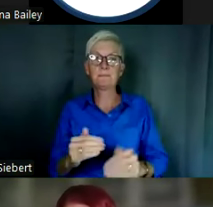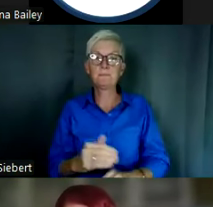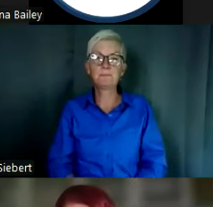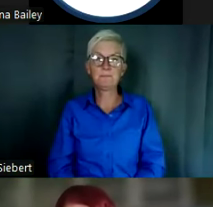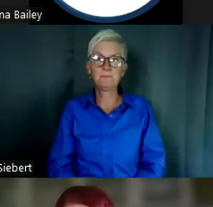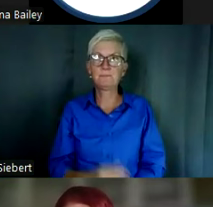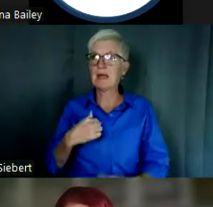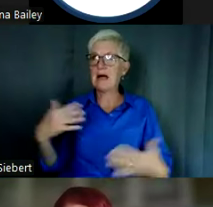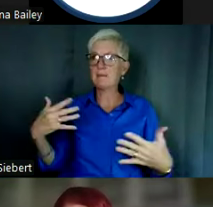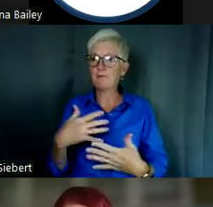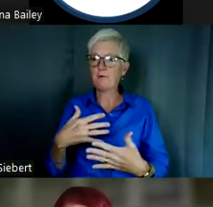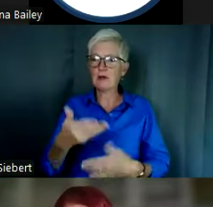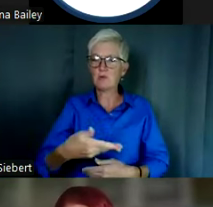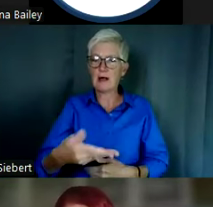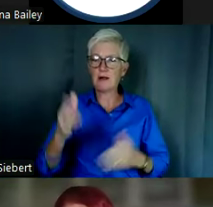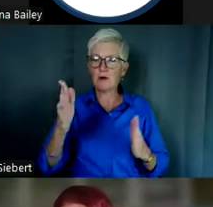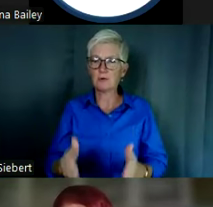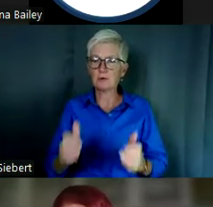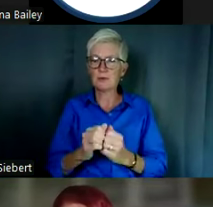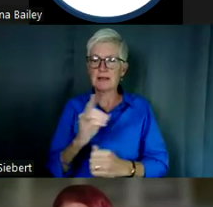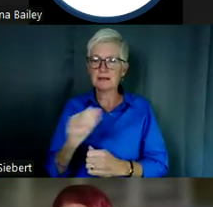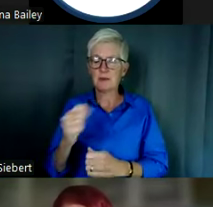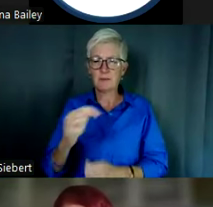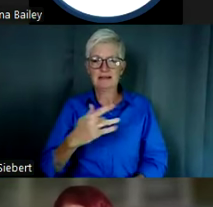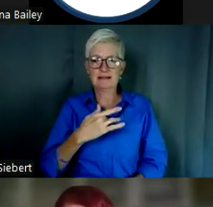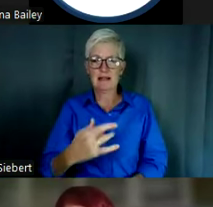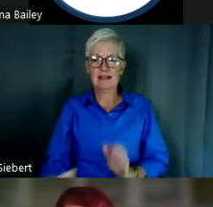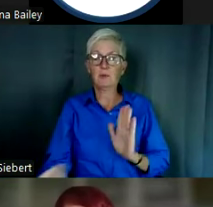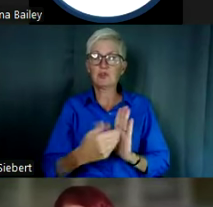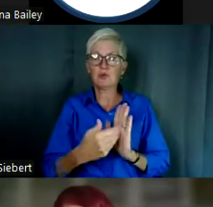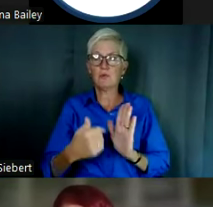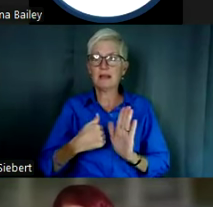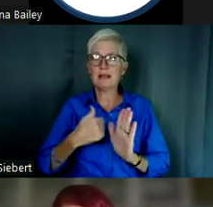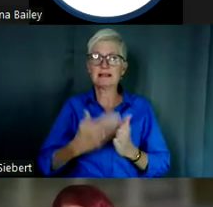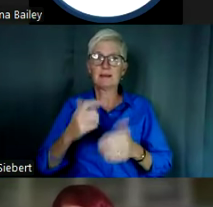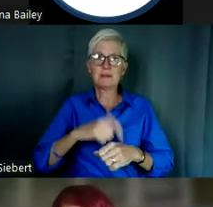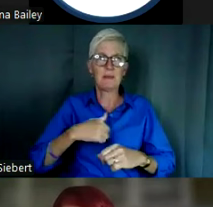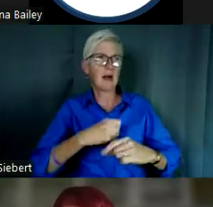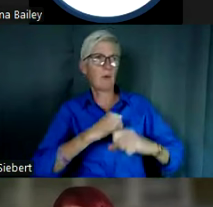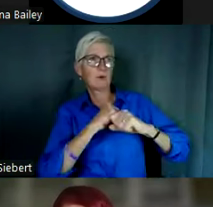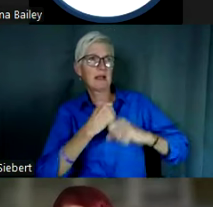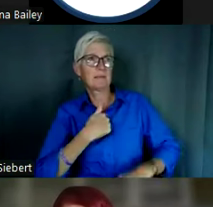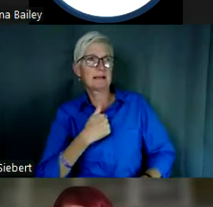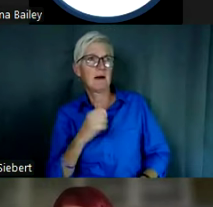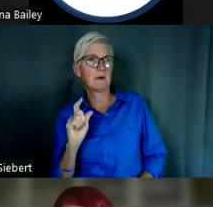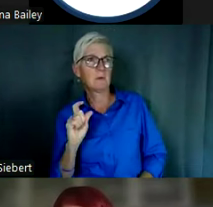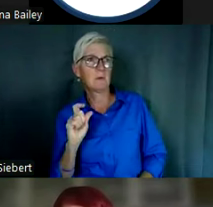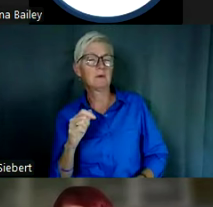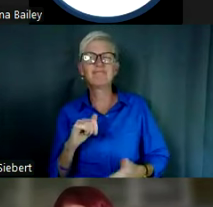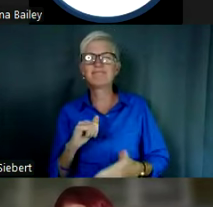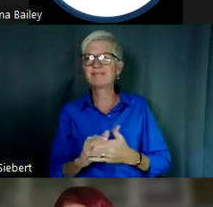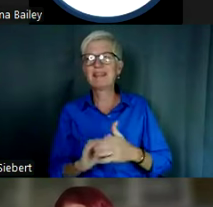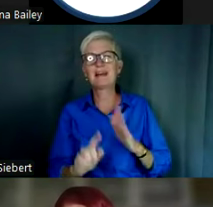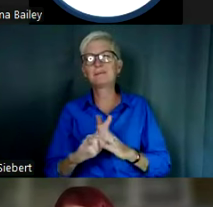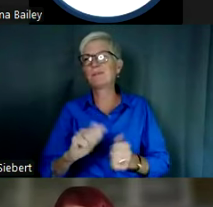I'm afraid to hire someone with a disability because they will most likely sue me at some point. How do I protect myself? This is something that comes up all the